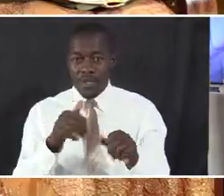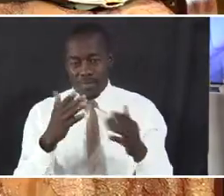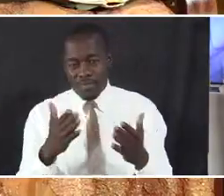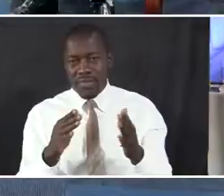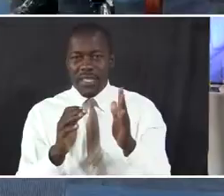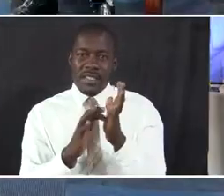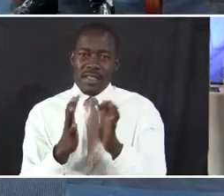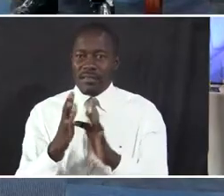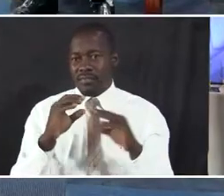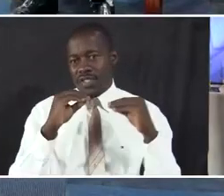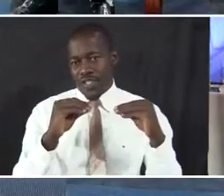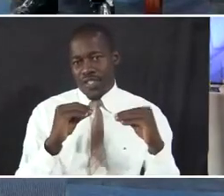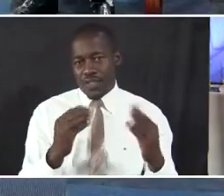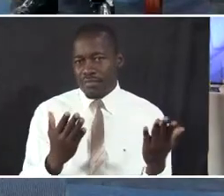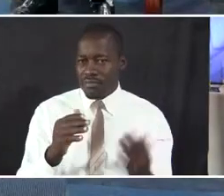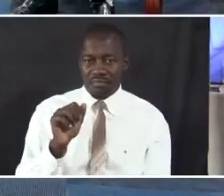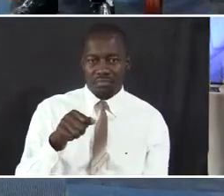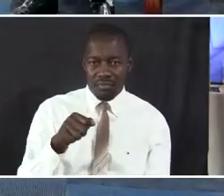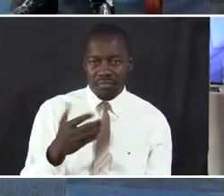Christ. Amen.